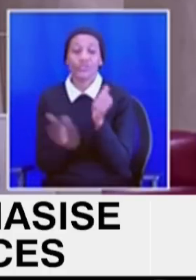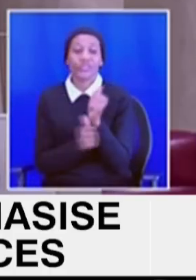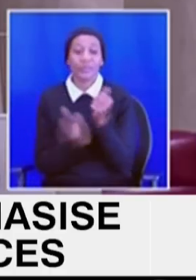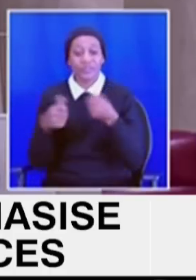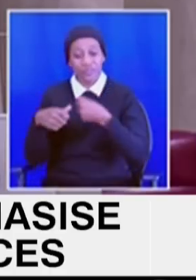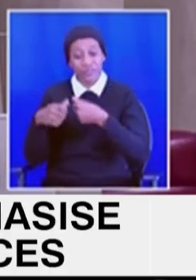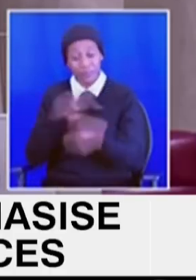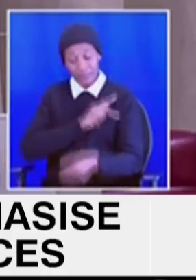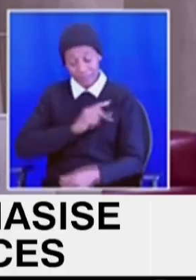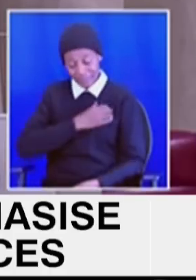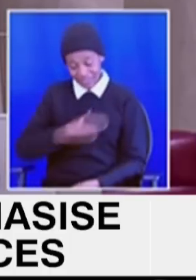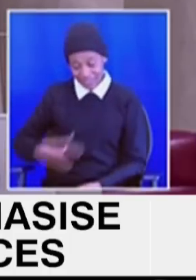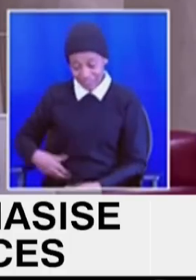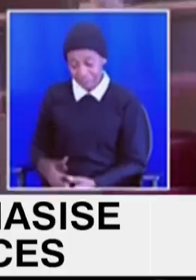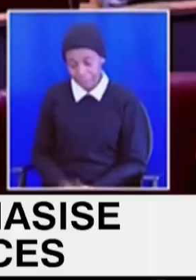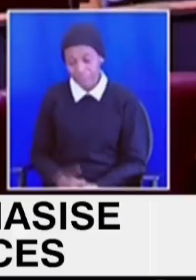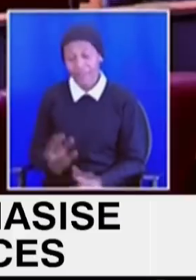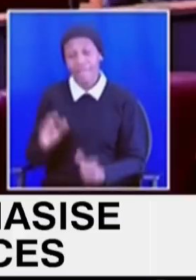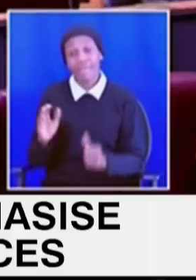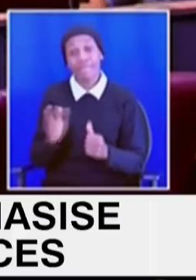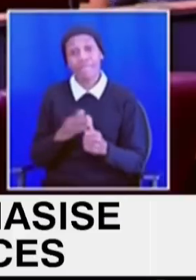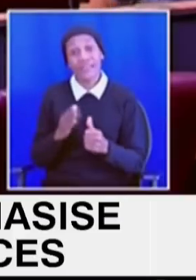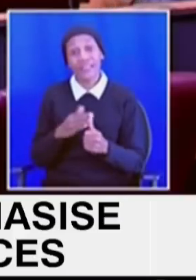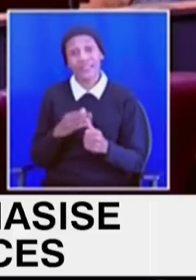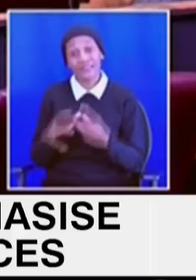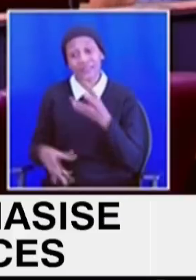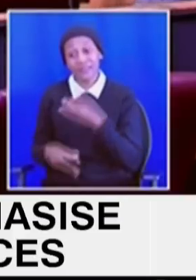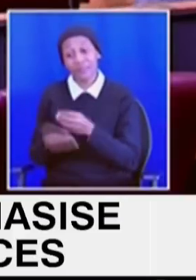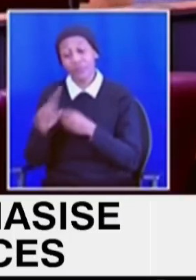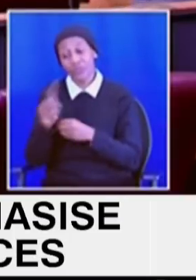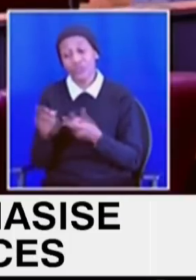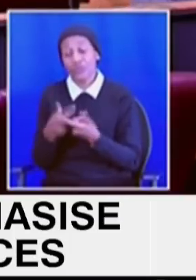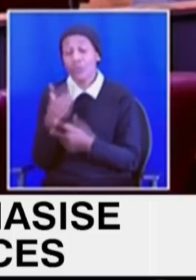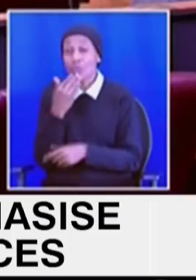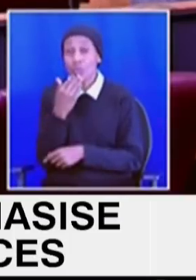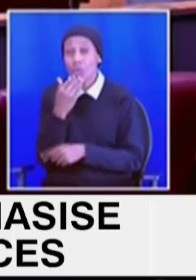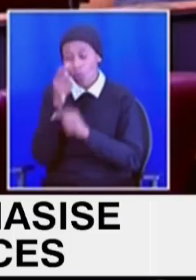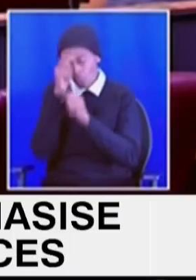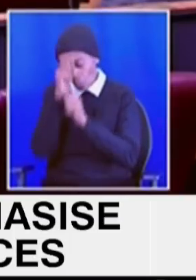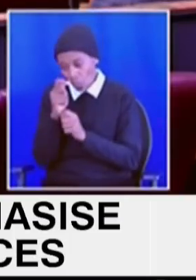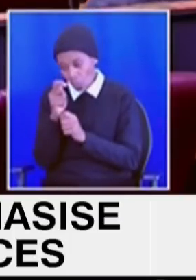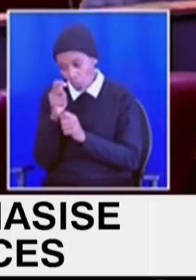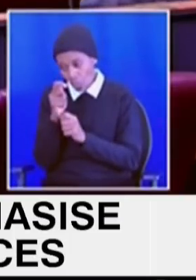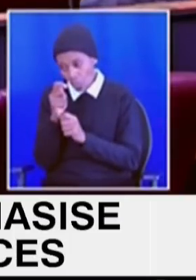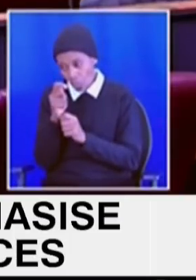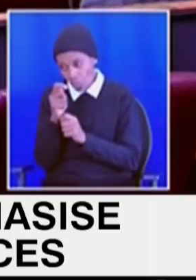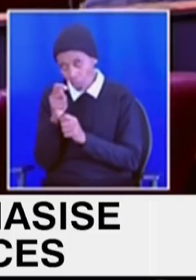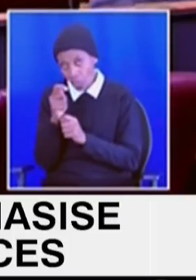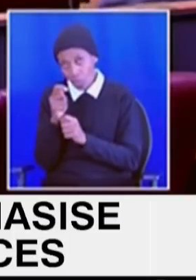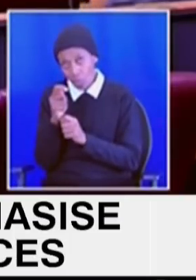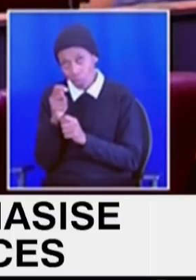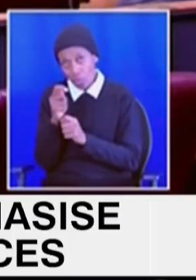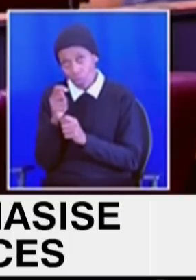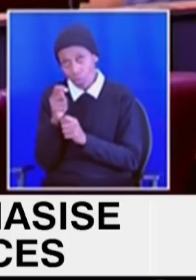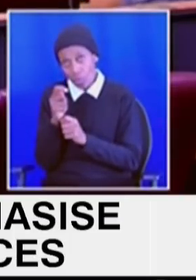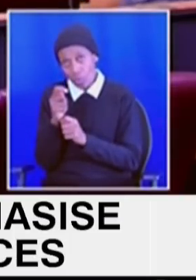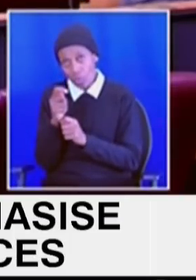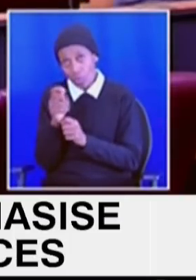President. The first supplementary question will come from Honorable Shaik.